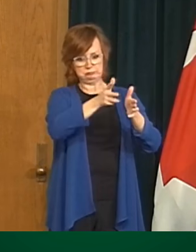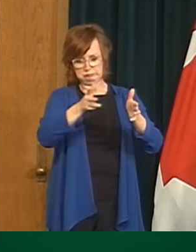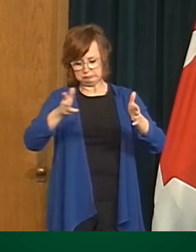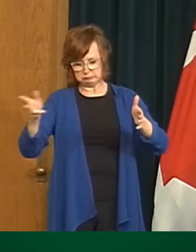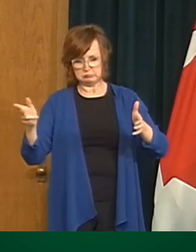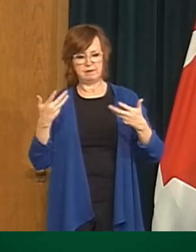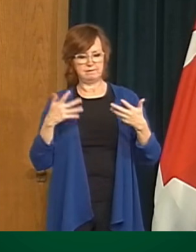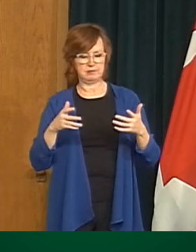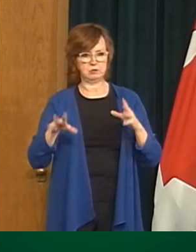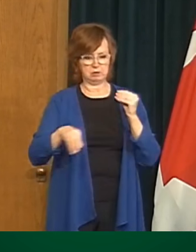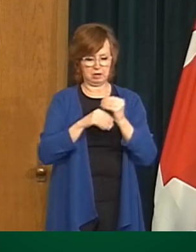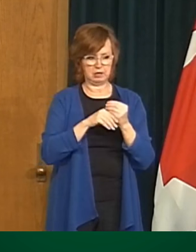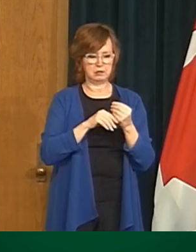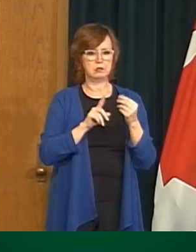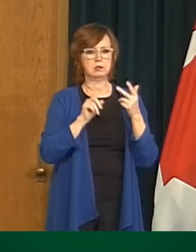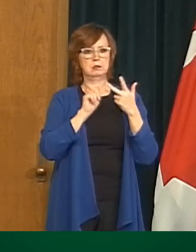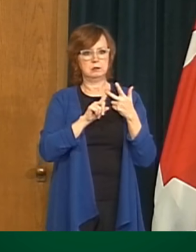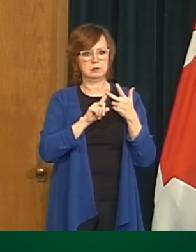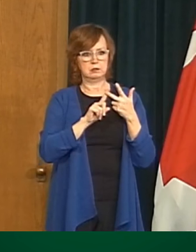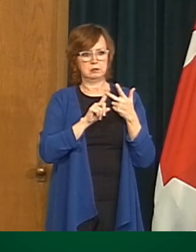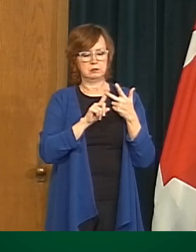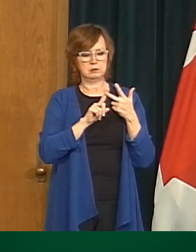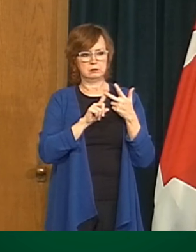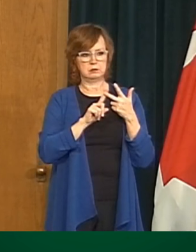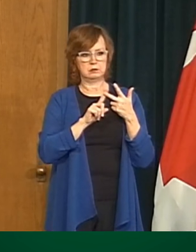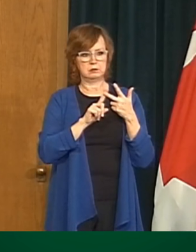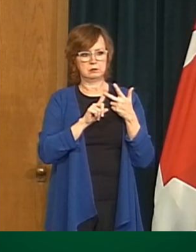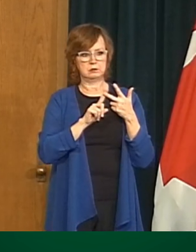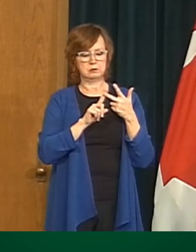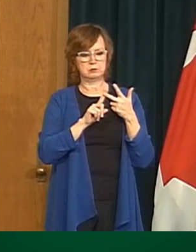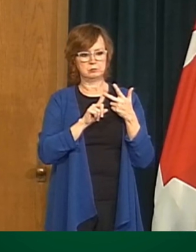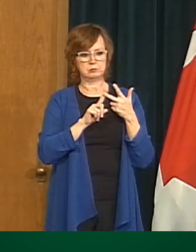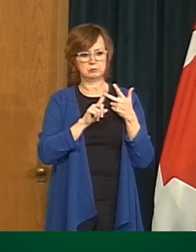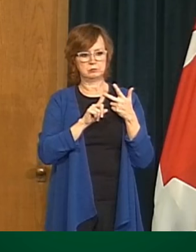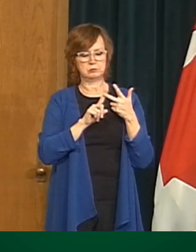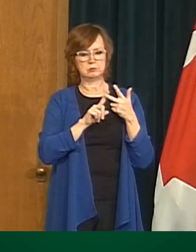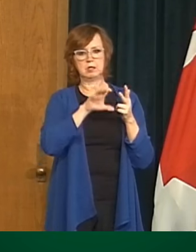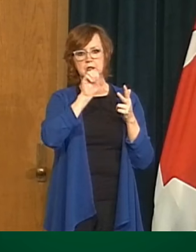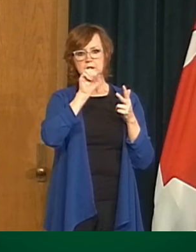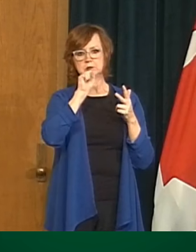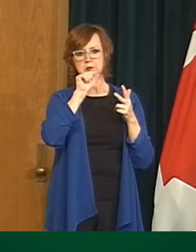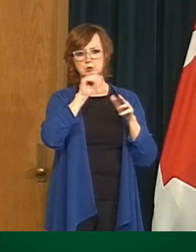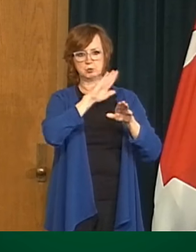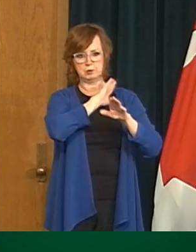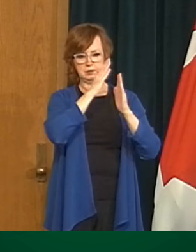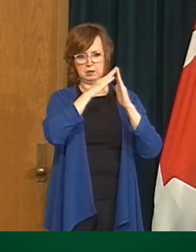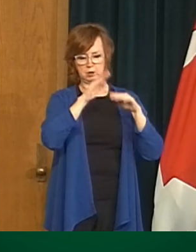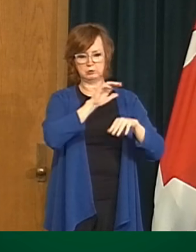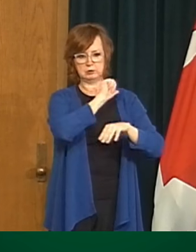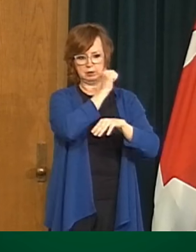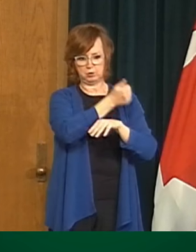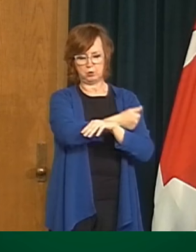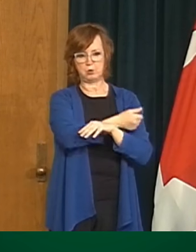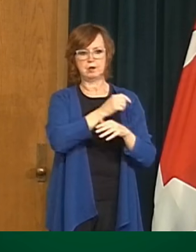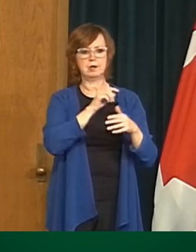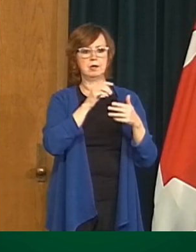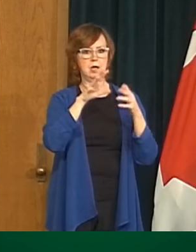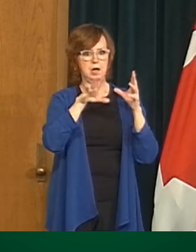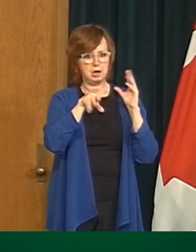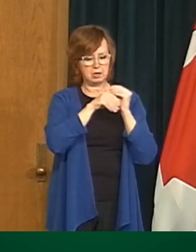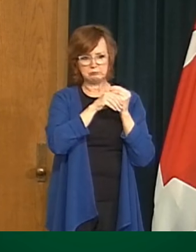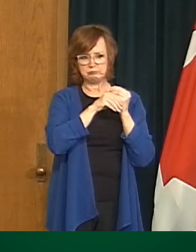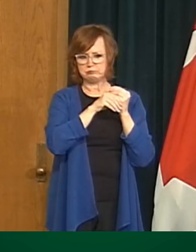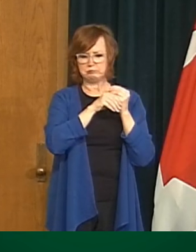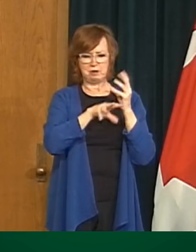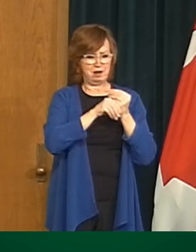in Loche, as well as rolling trailers that we have moved into the community as recently as this week.